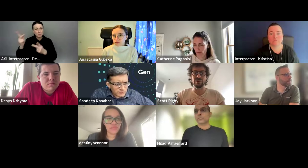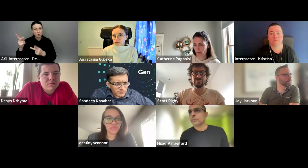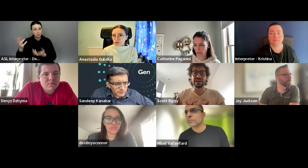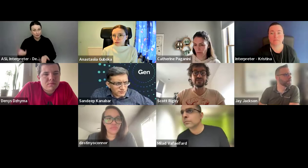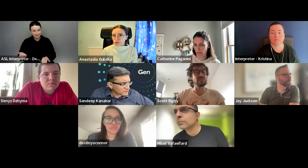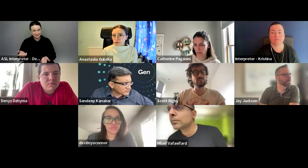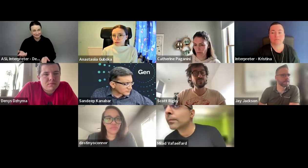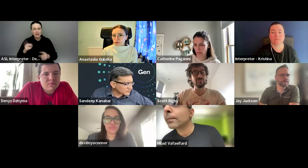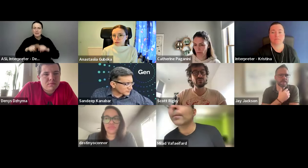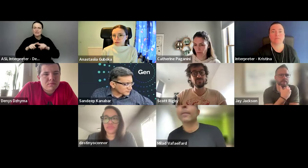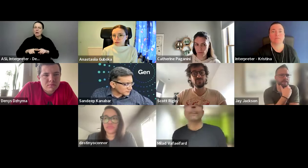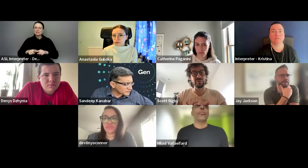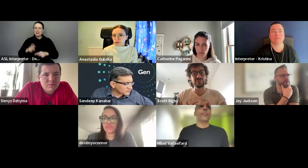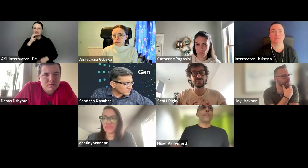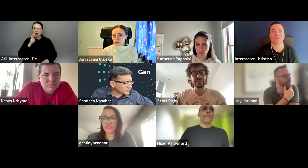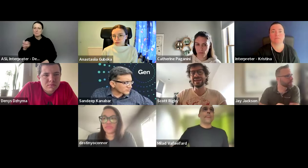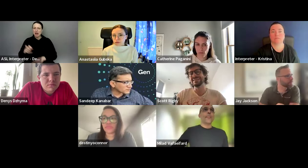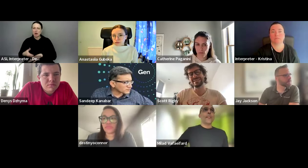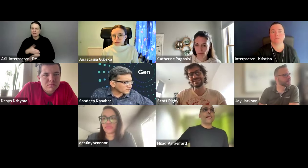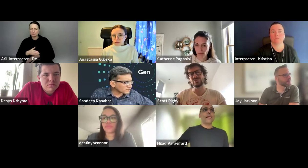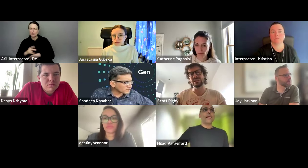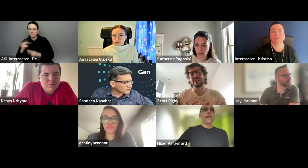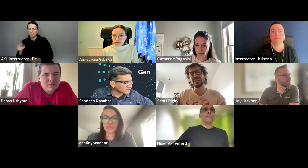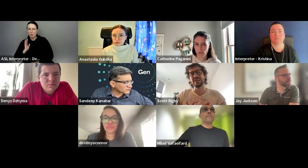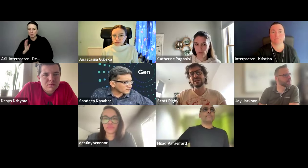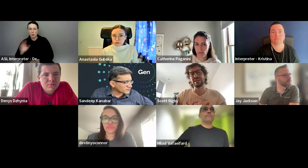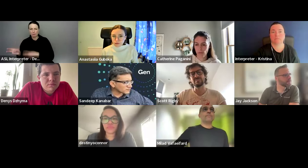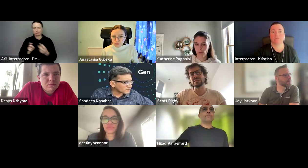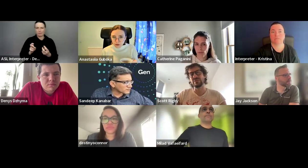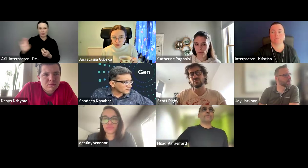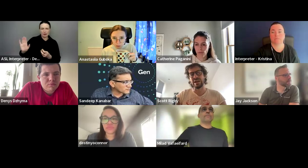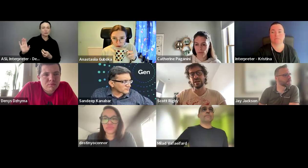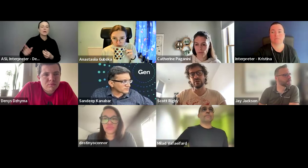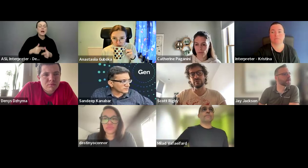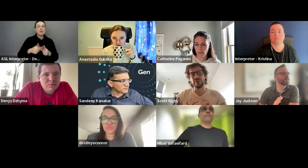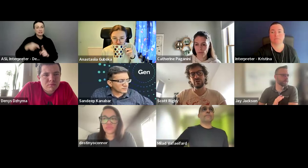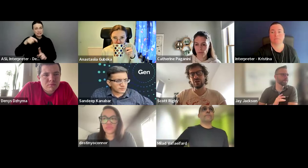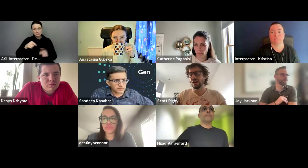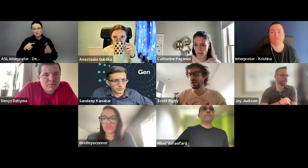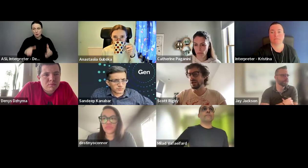based on Python improvement proposals, and it's essentially a specific way